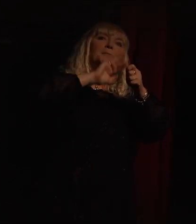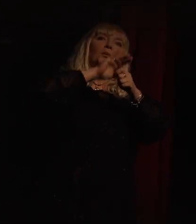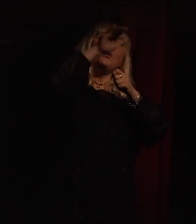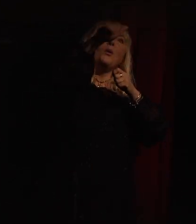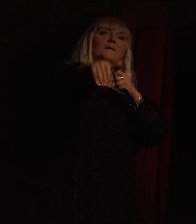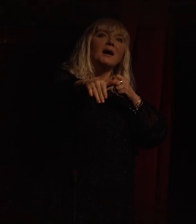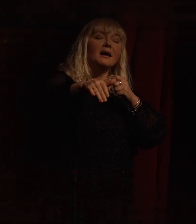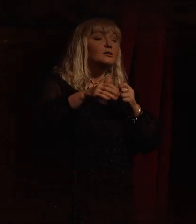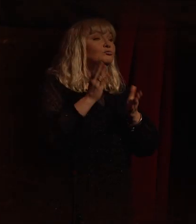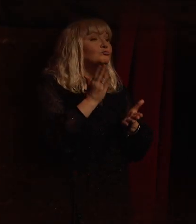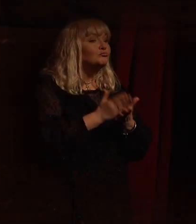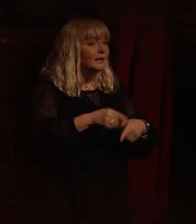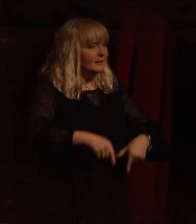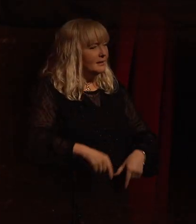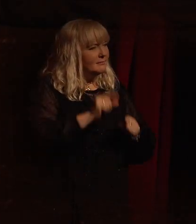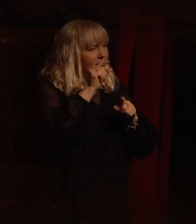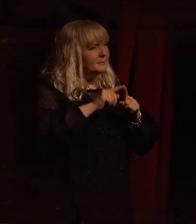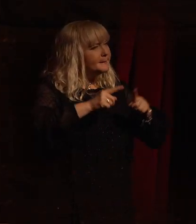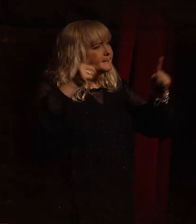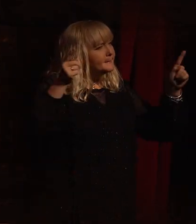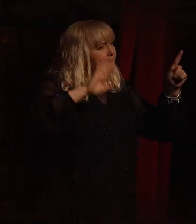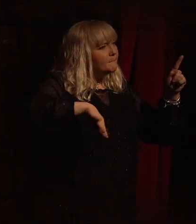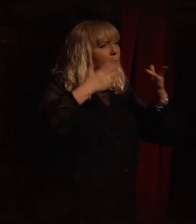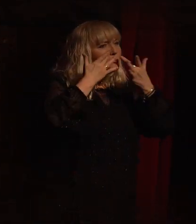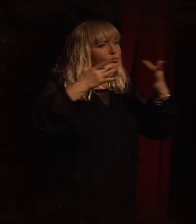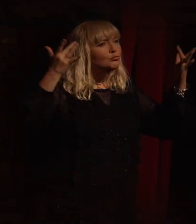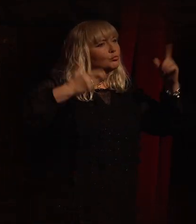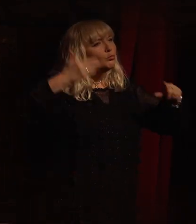different. And everybody's really